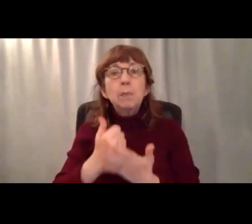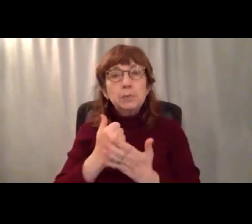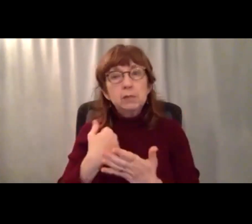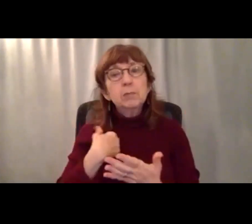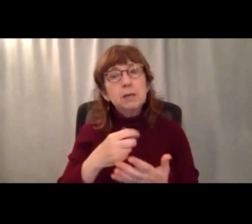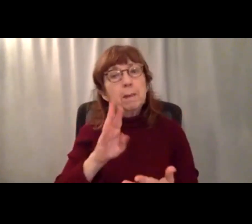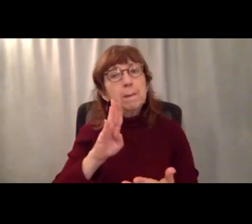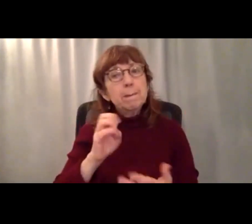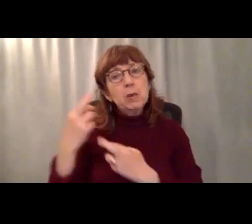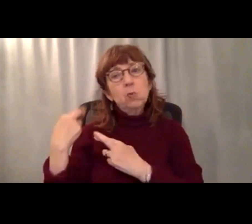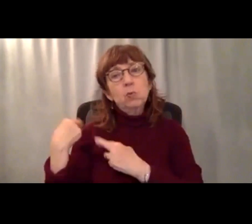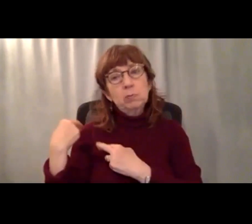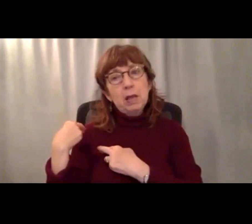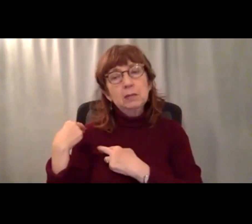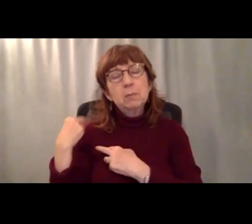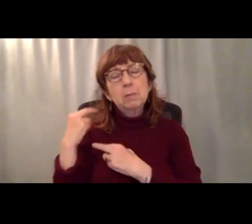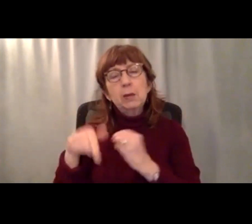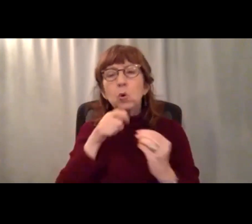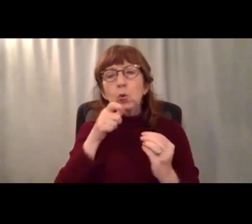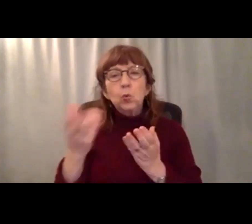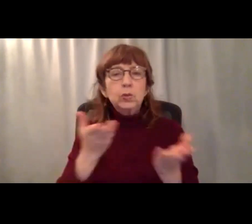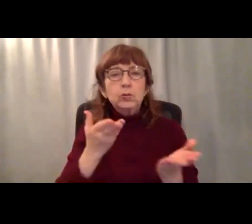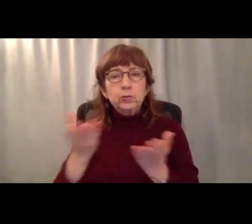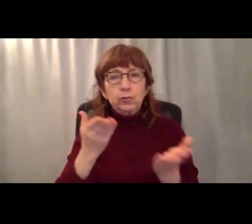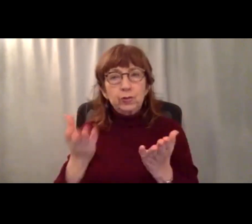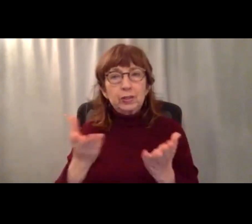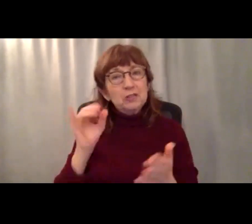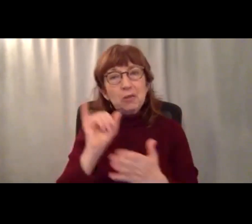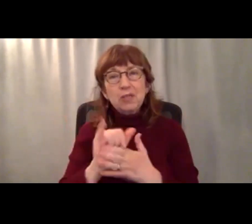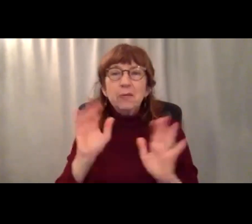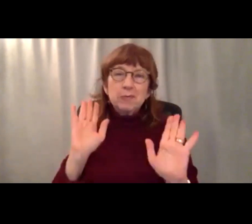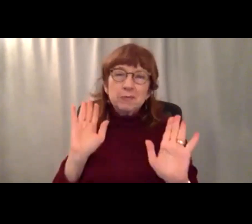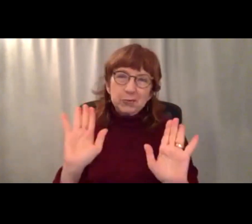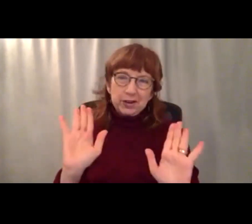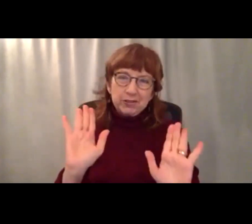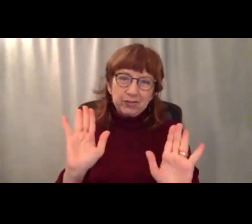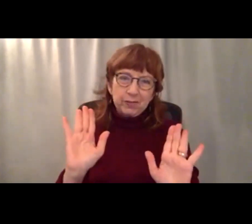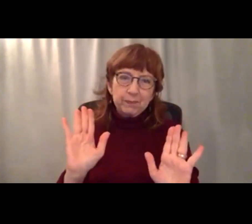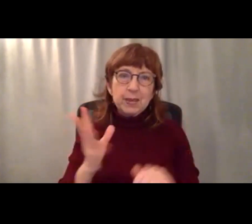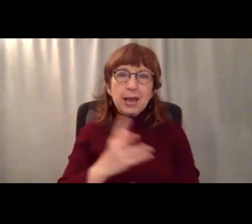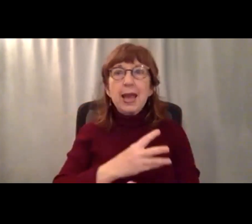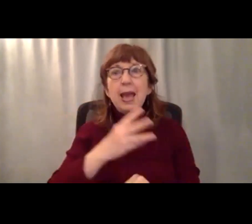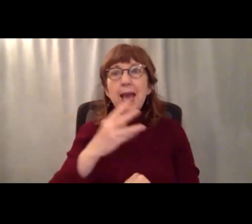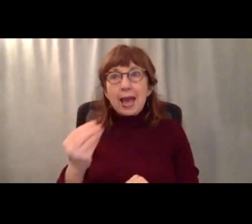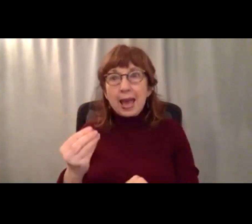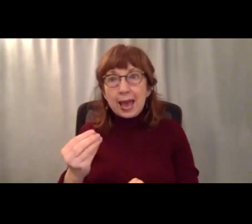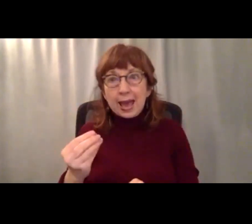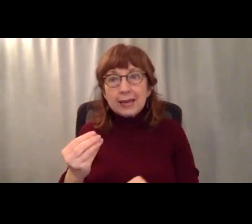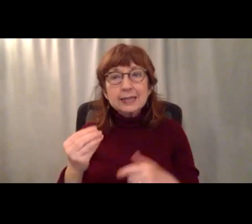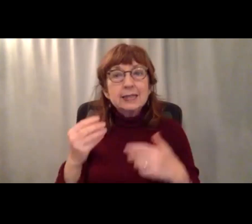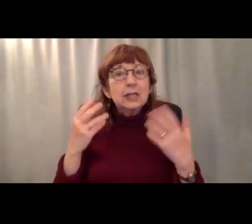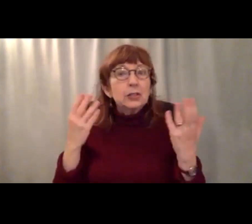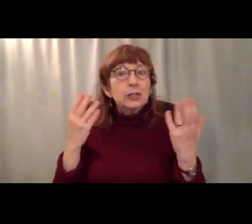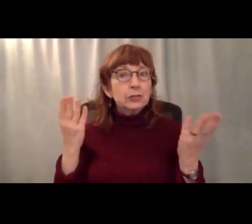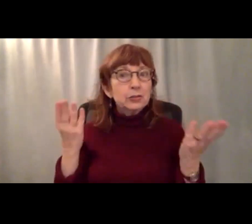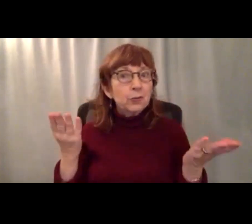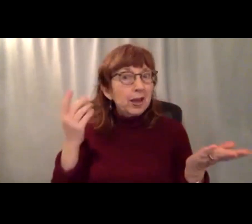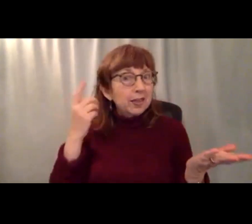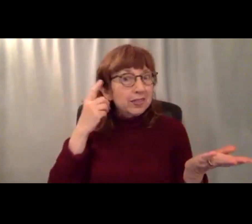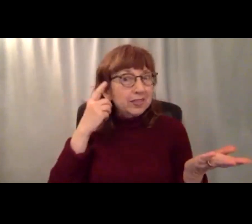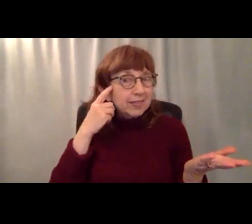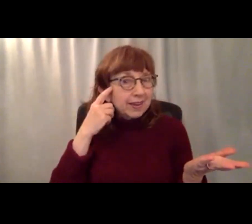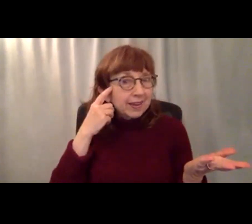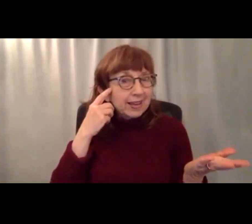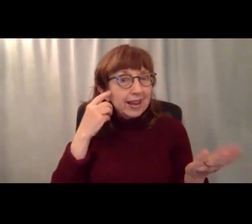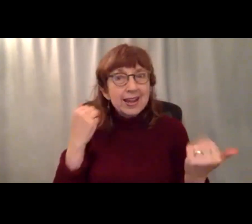responsible about who we're serving. So that would be wonderful. And so I think with